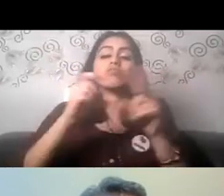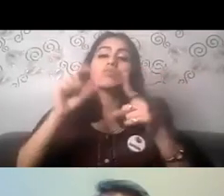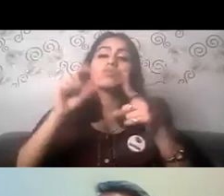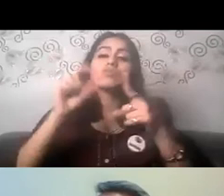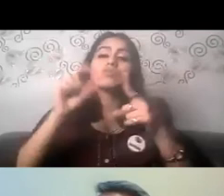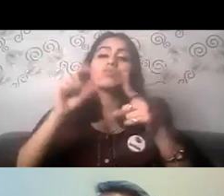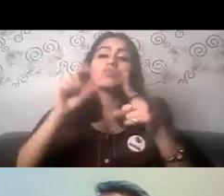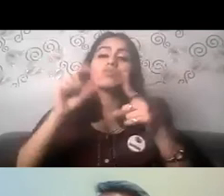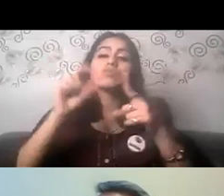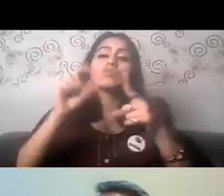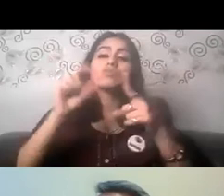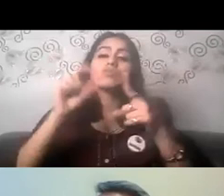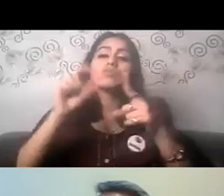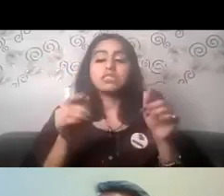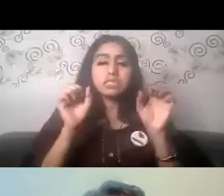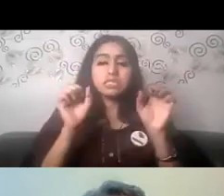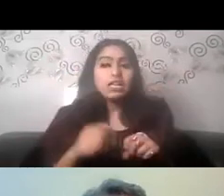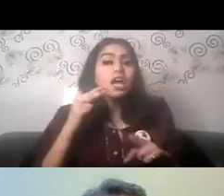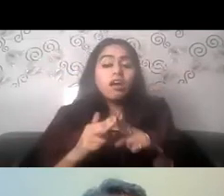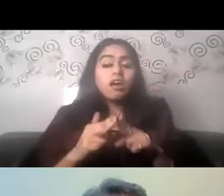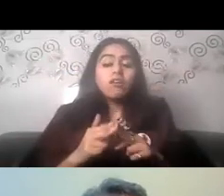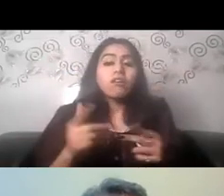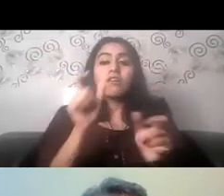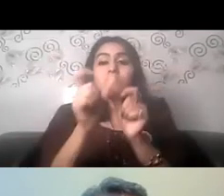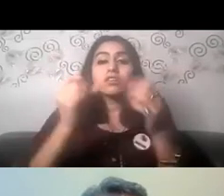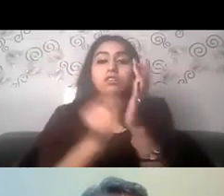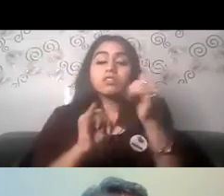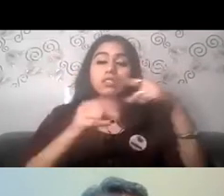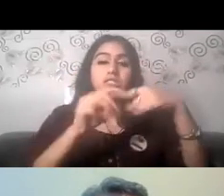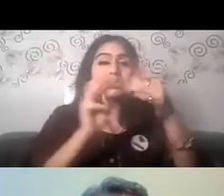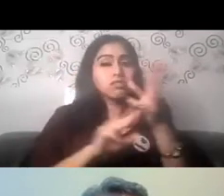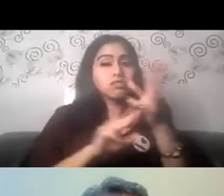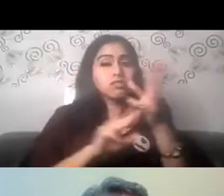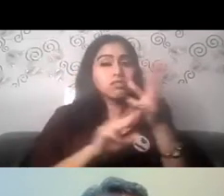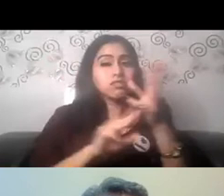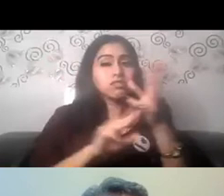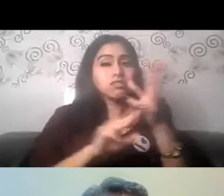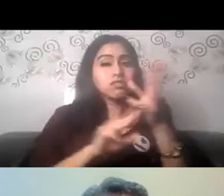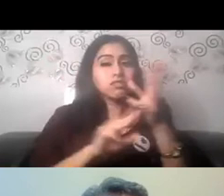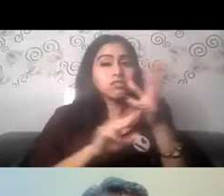of not only of your customers, but also for your disabled employees as well.